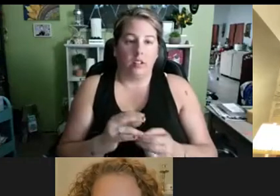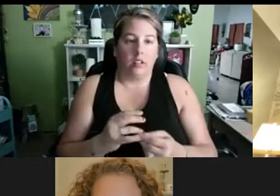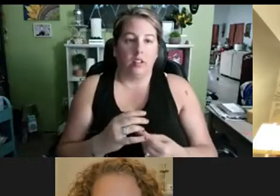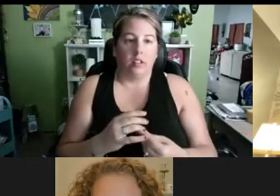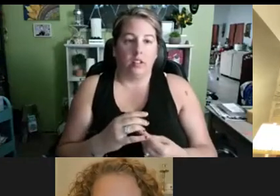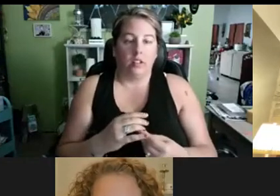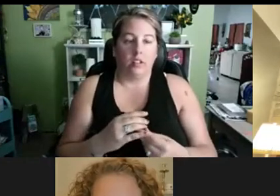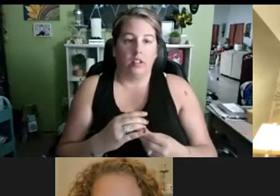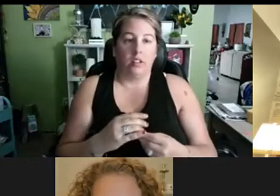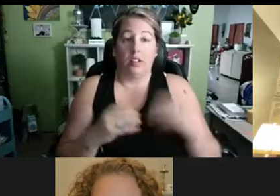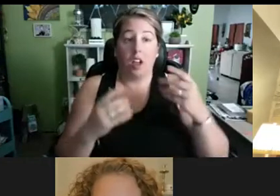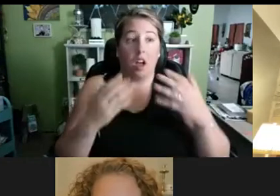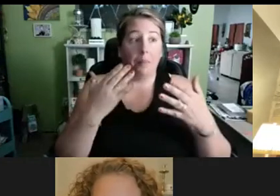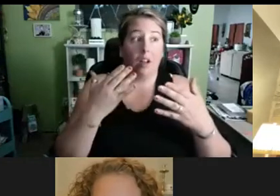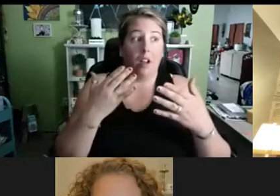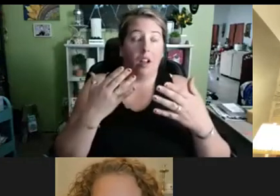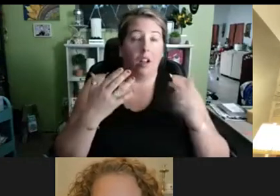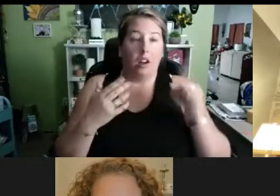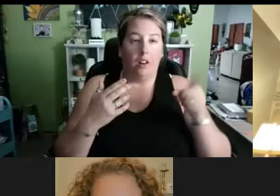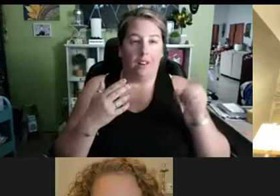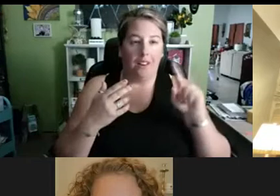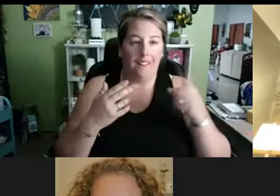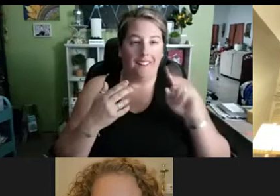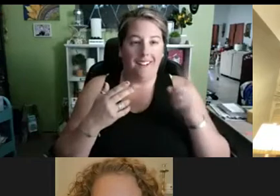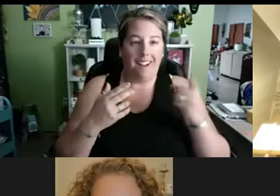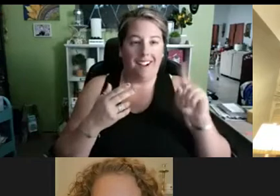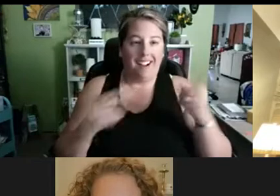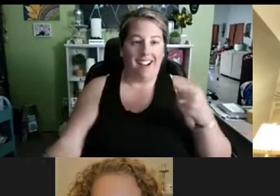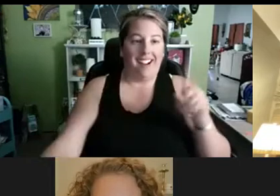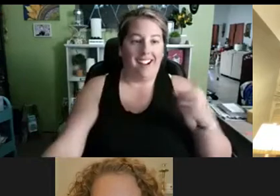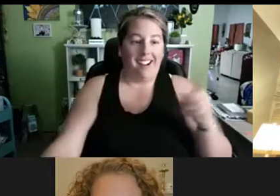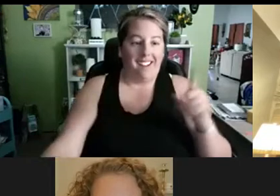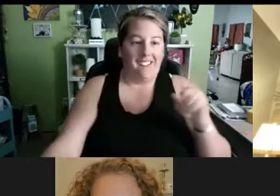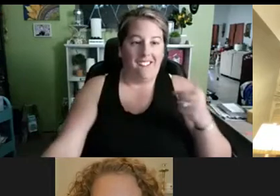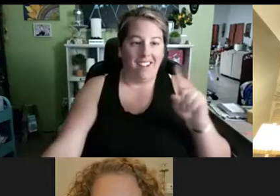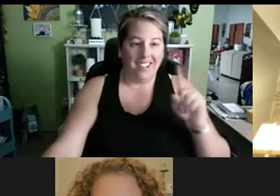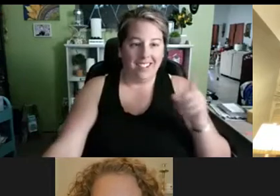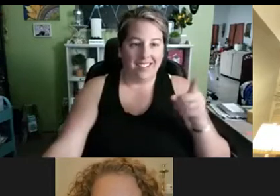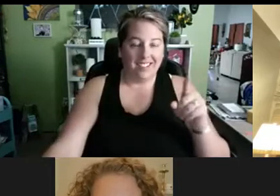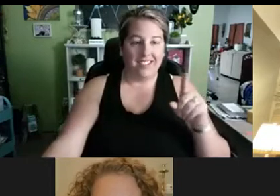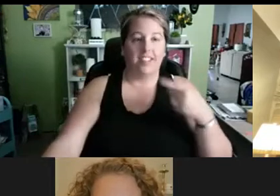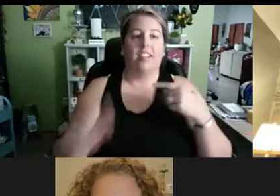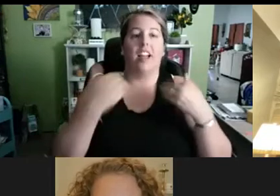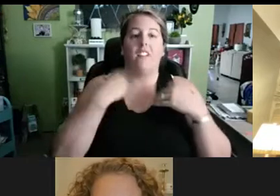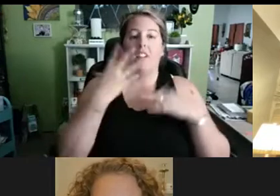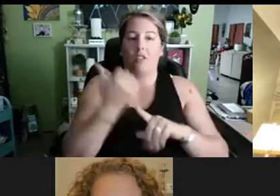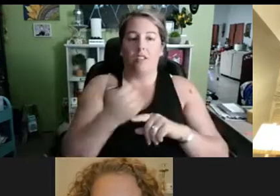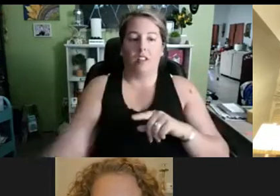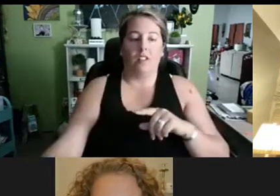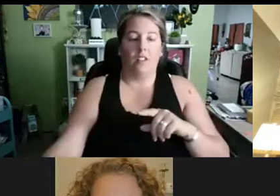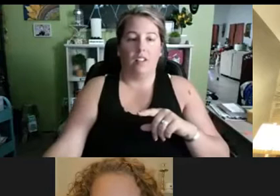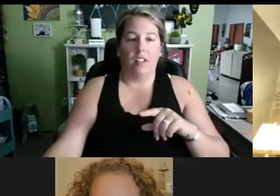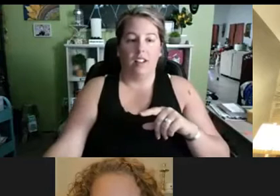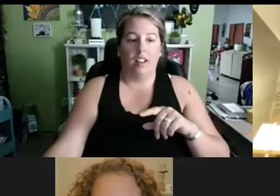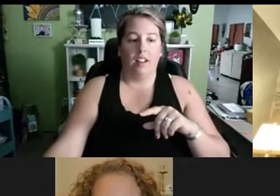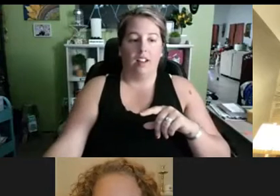purchase. Super excited. Let me know when you get your product, or, like your order will be shipping soon. And